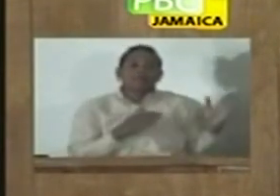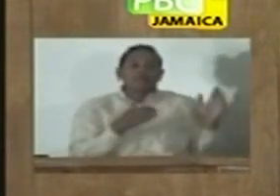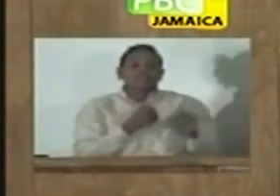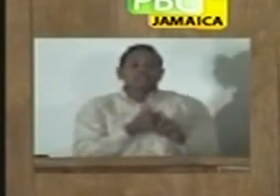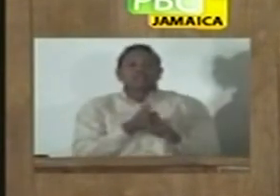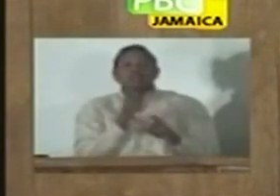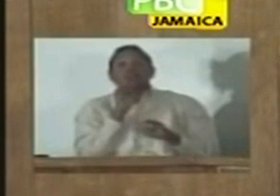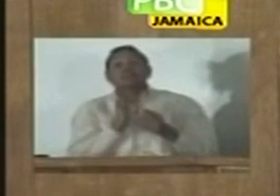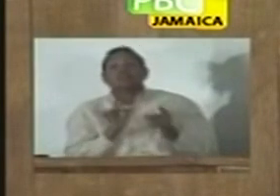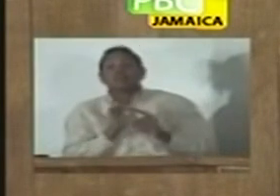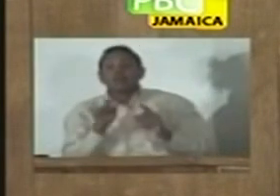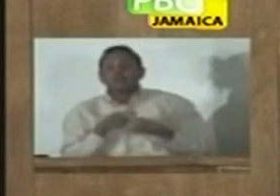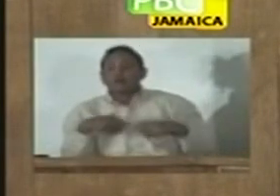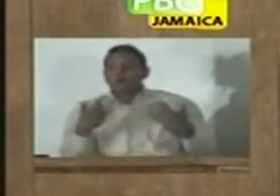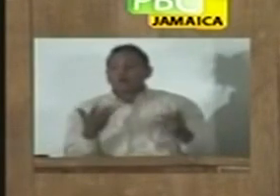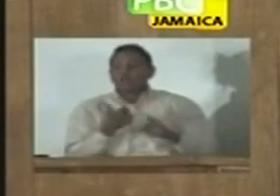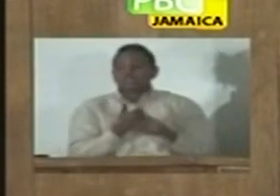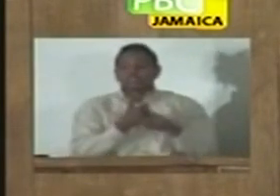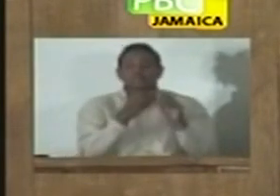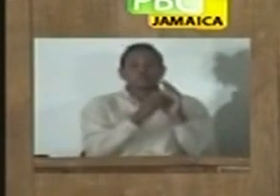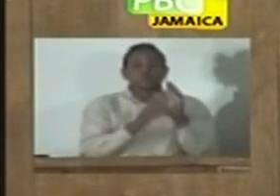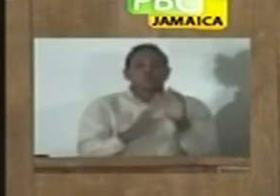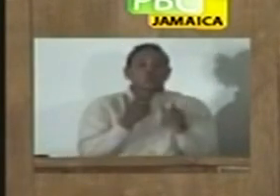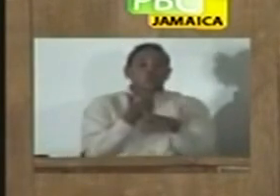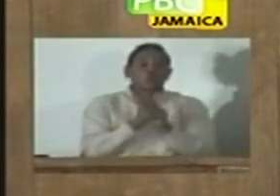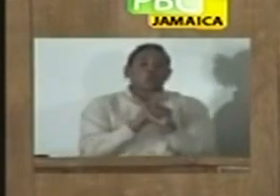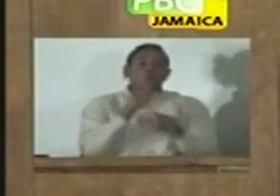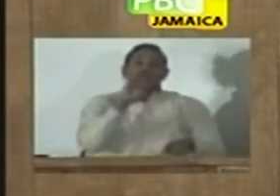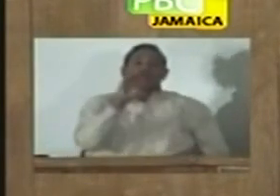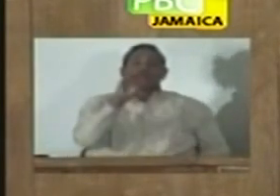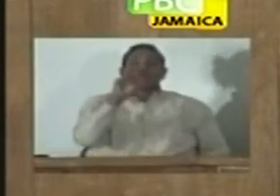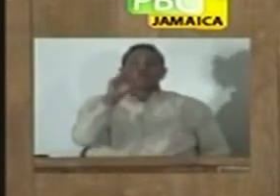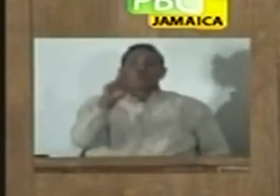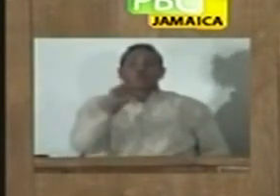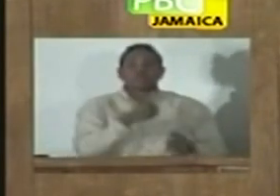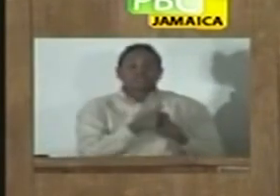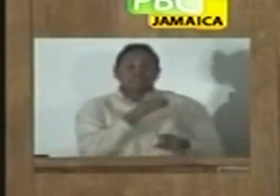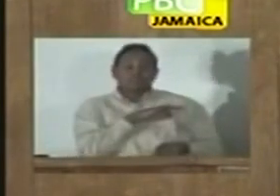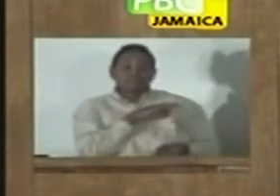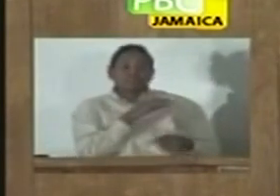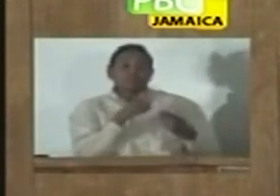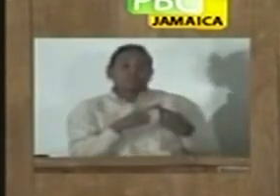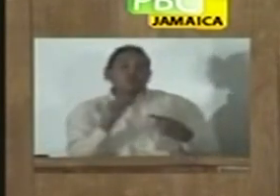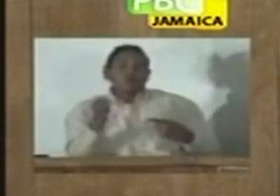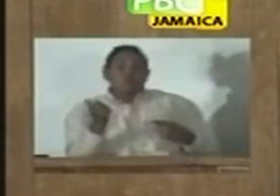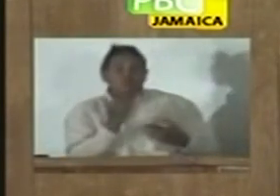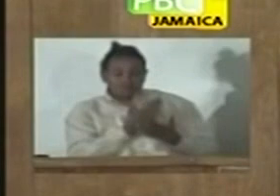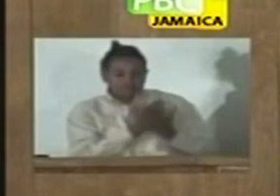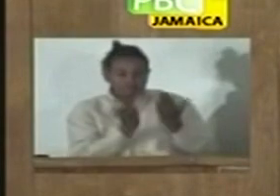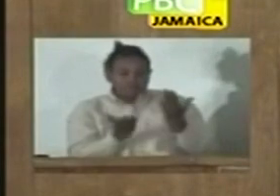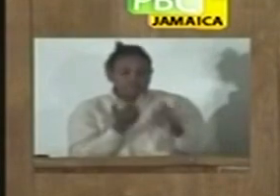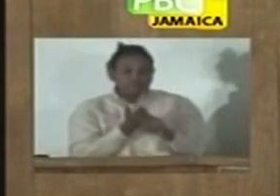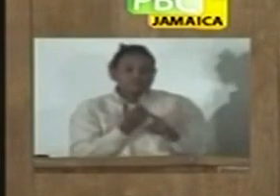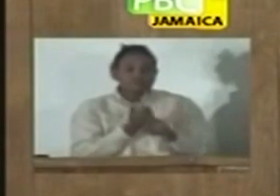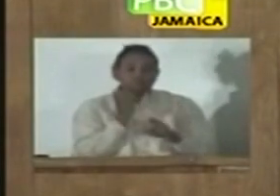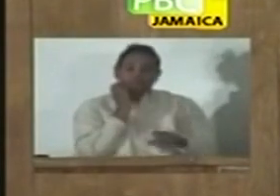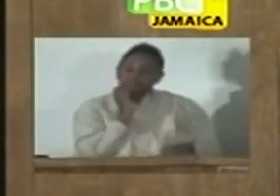about the Student Loan Bureau benefiting and others. Community